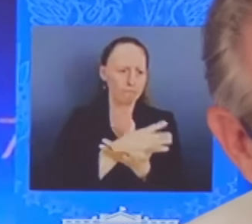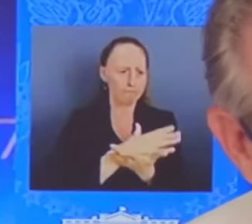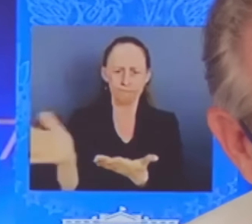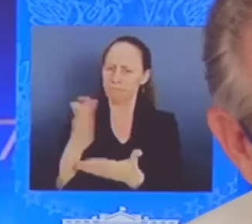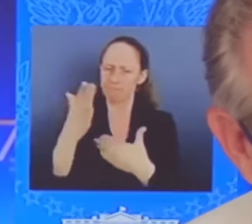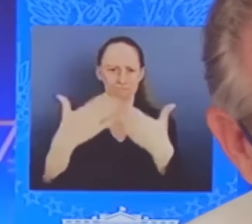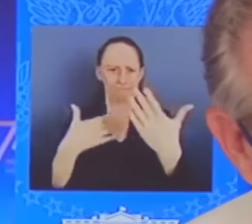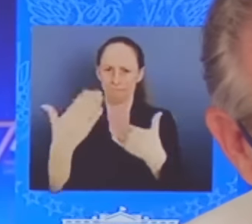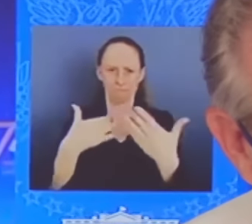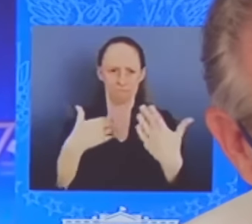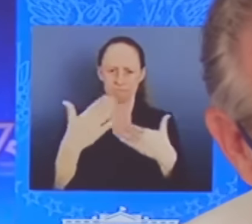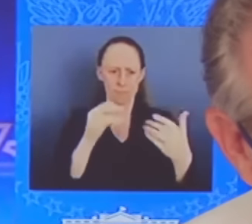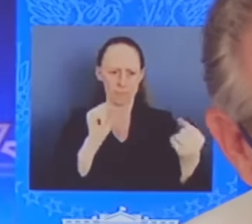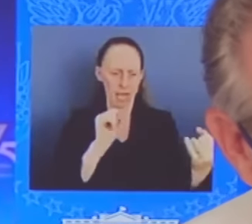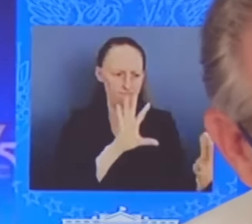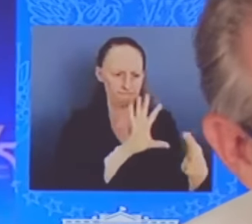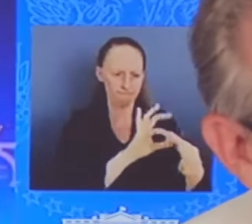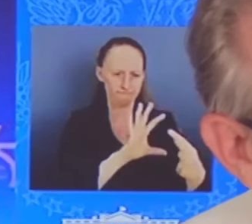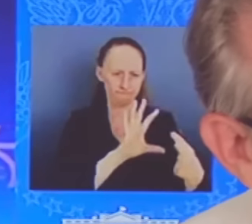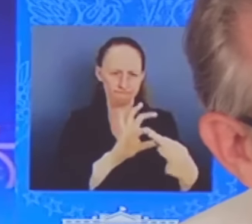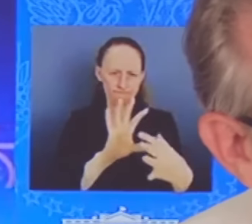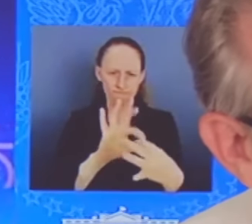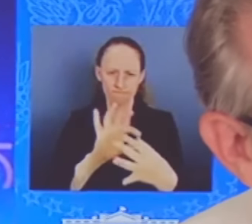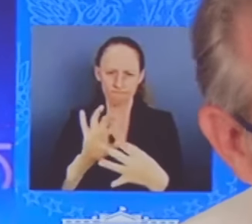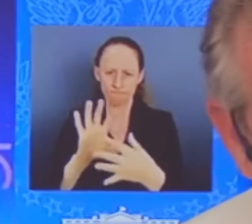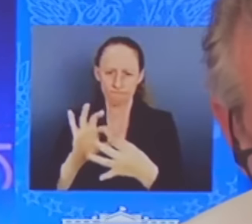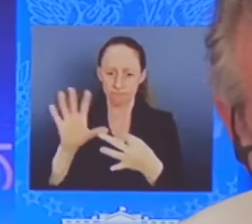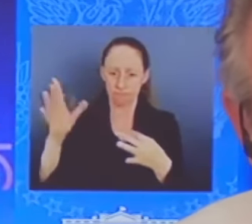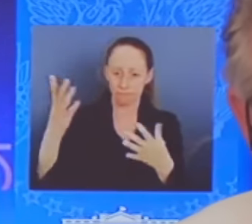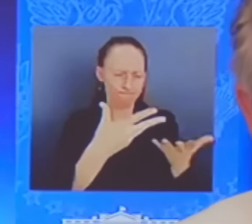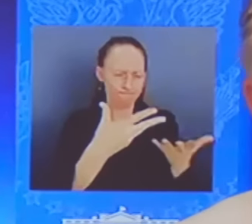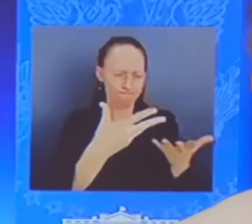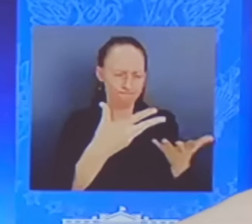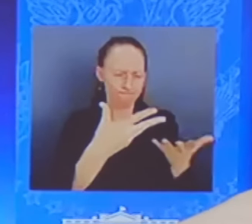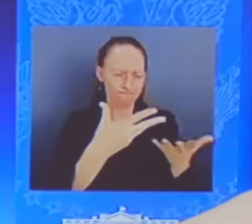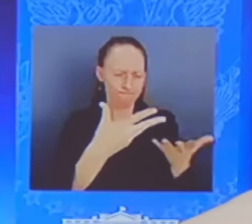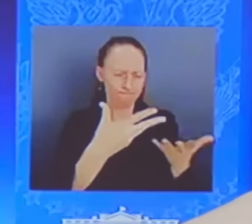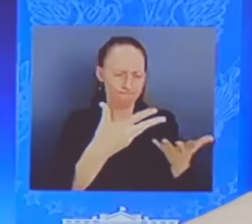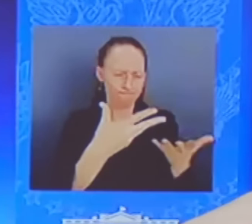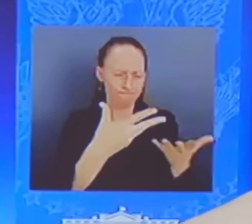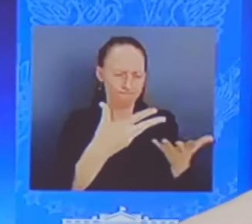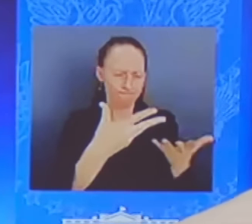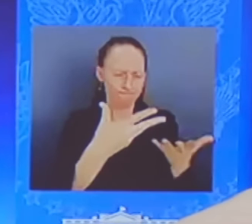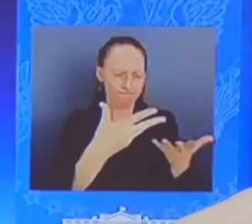most consequential periods in its history. I realize